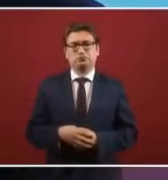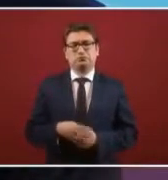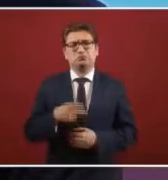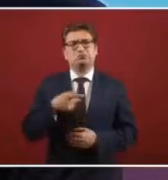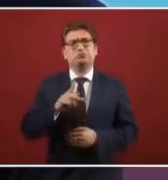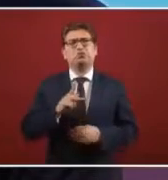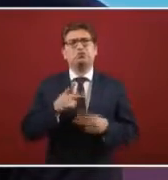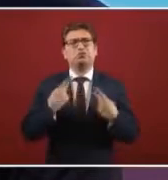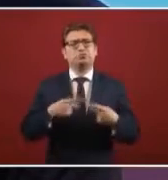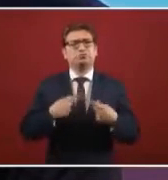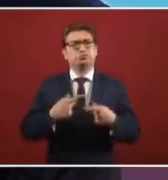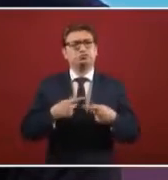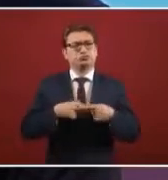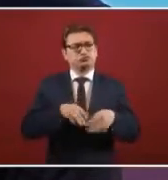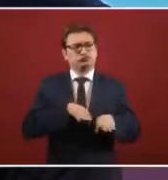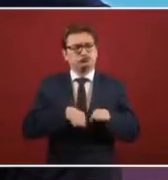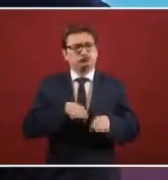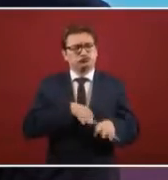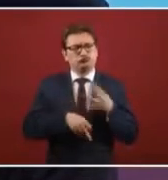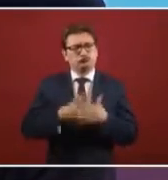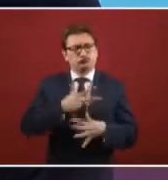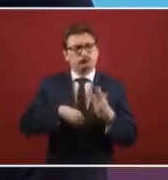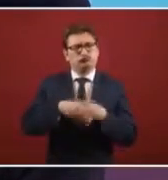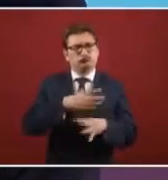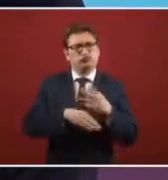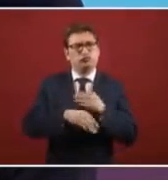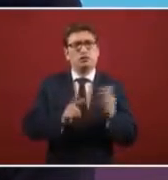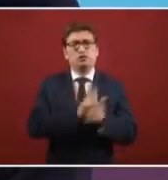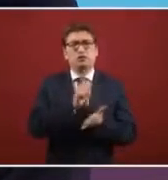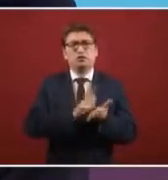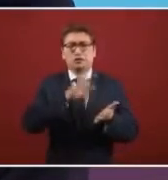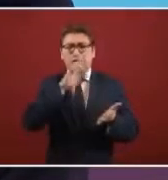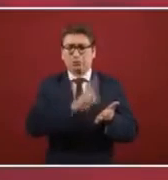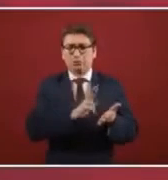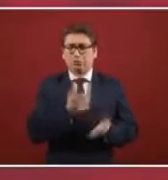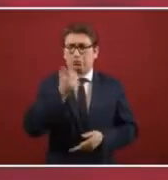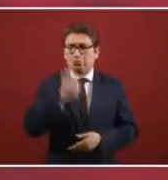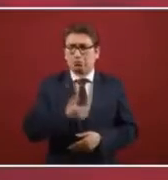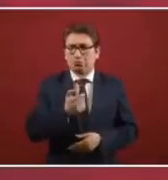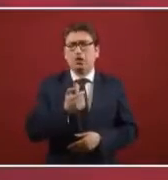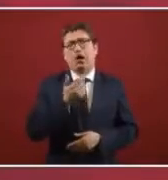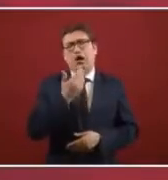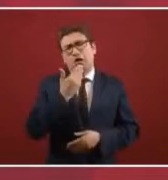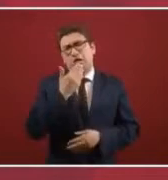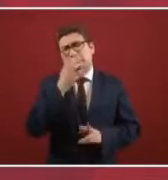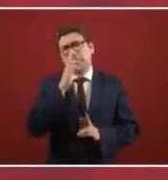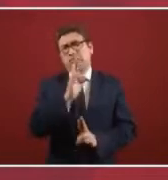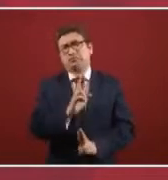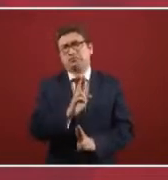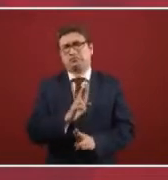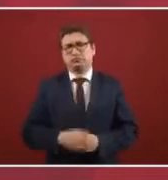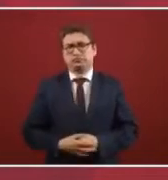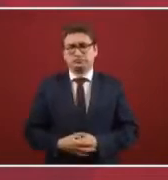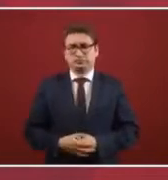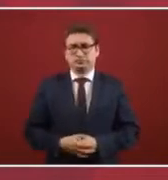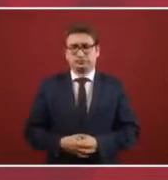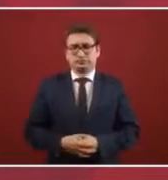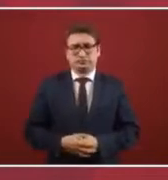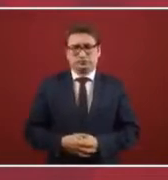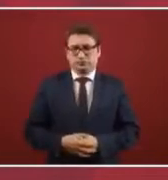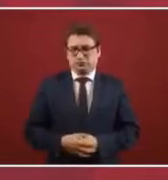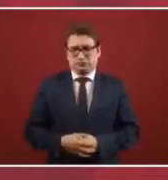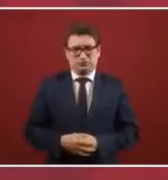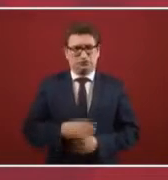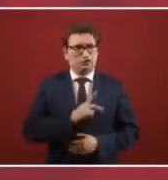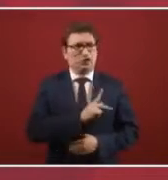su fortuna But that one con that has trabajo, made de his conformidad con la ley, merece done respeto. his work by following the law Repito, no deserves